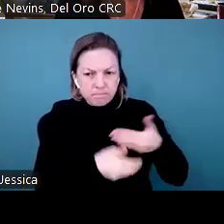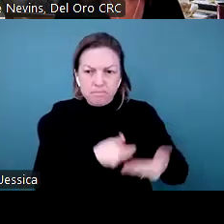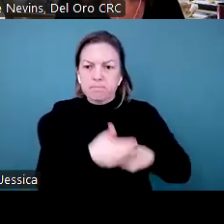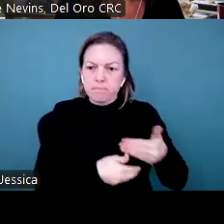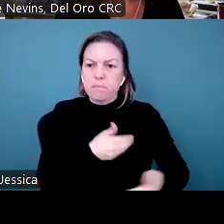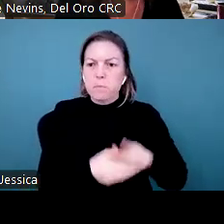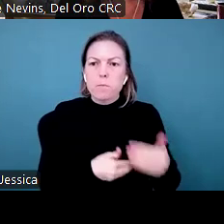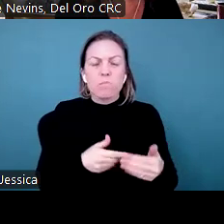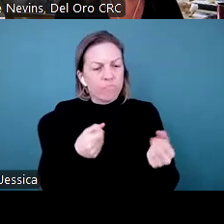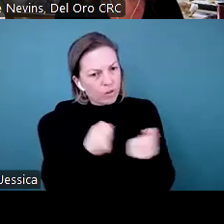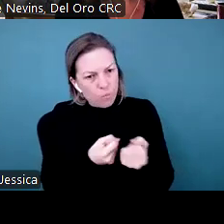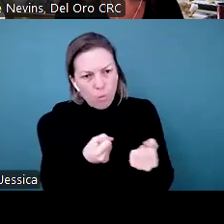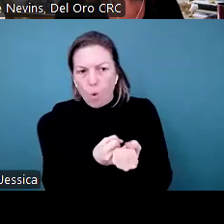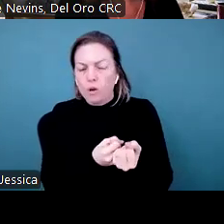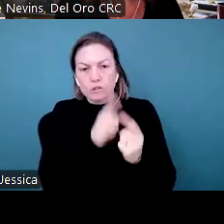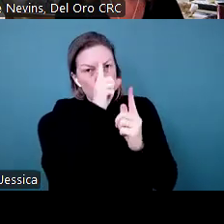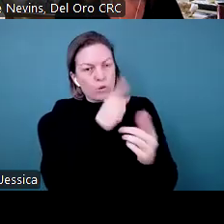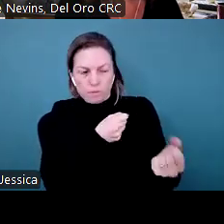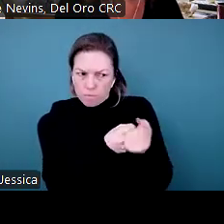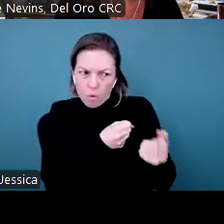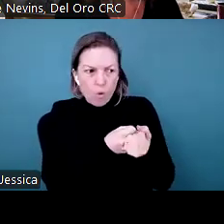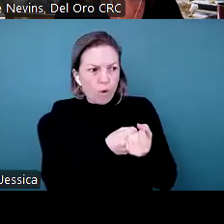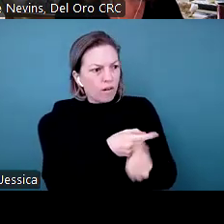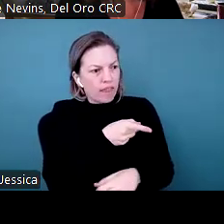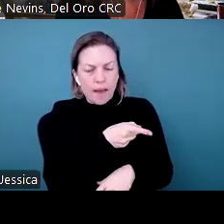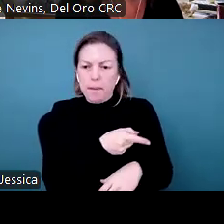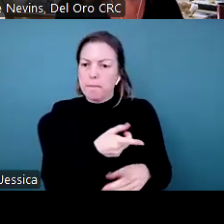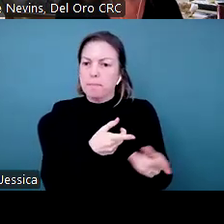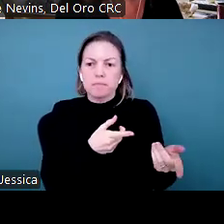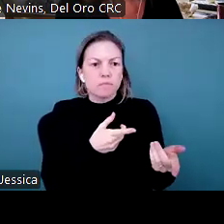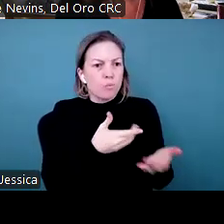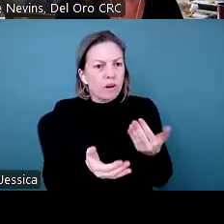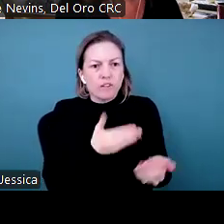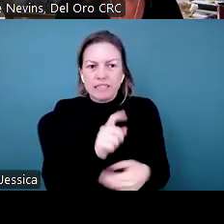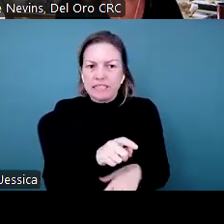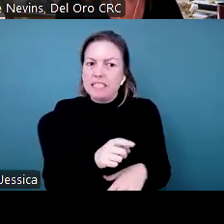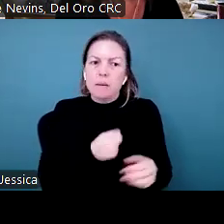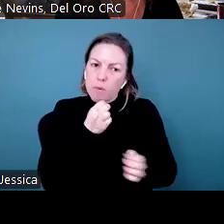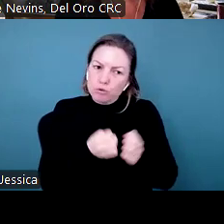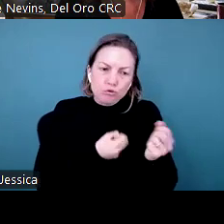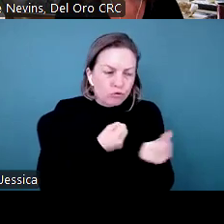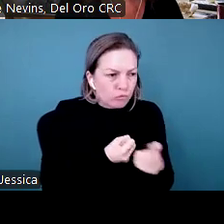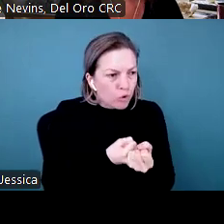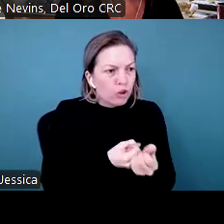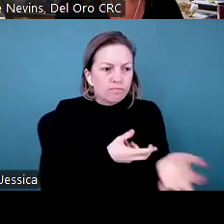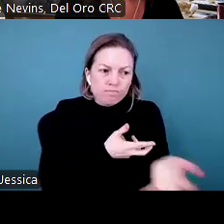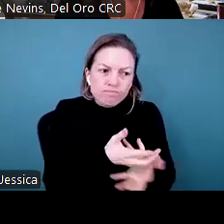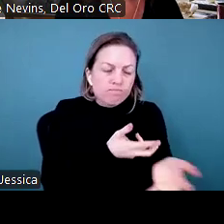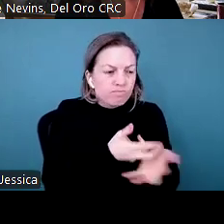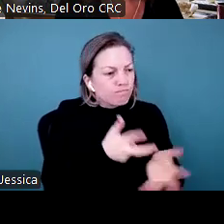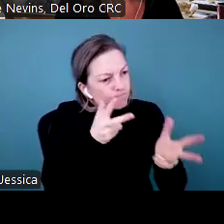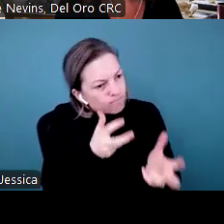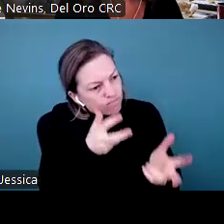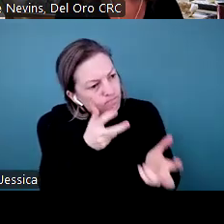on their team that is cheering them on, providing them that emotional support in a way